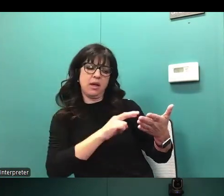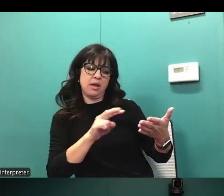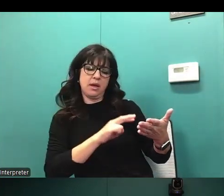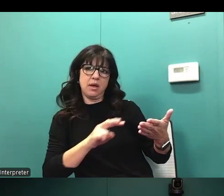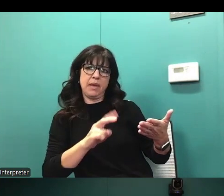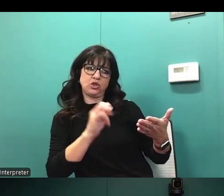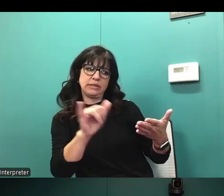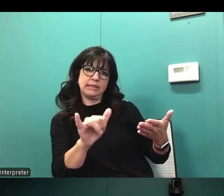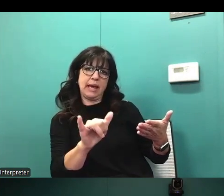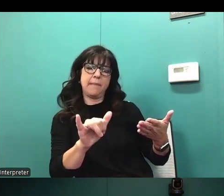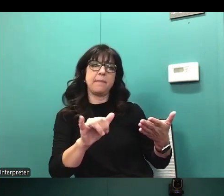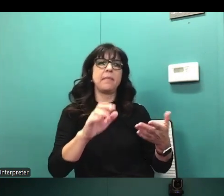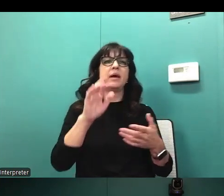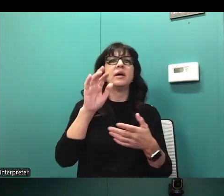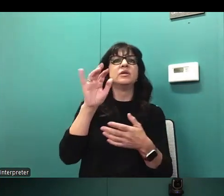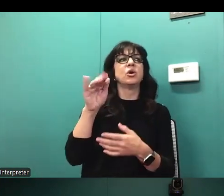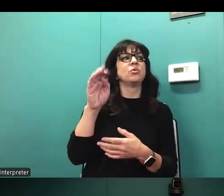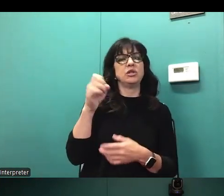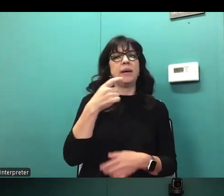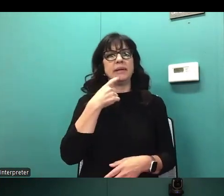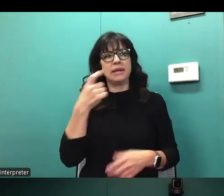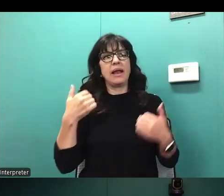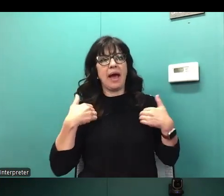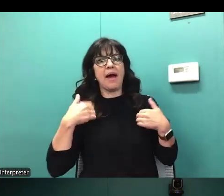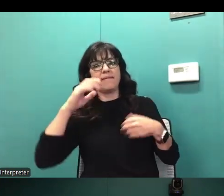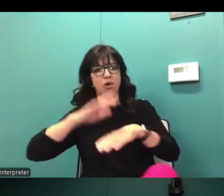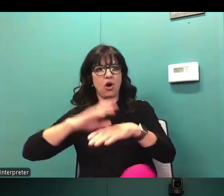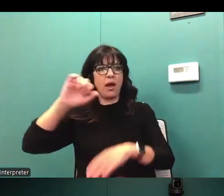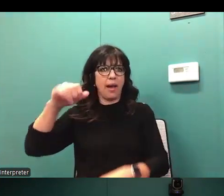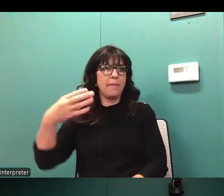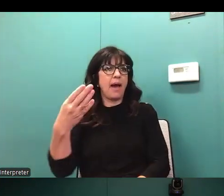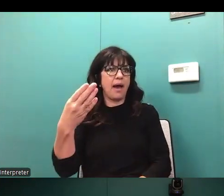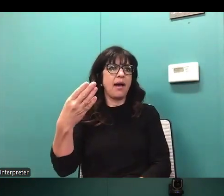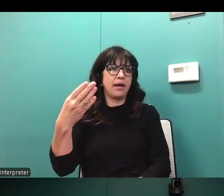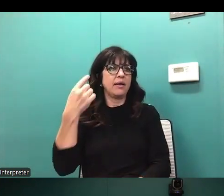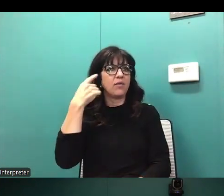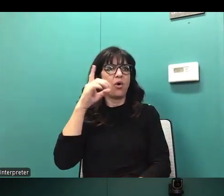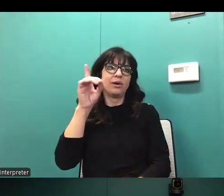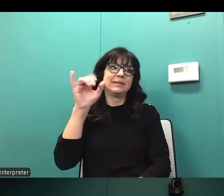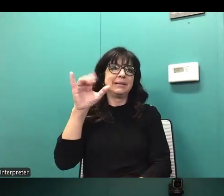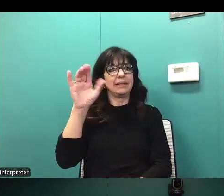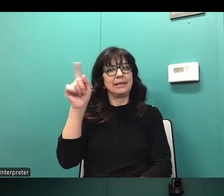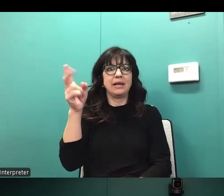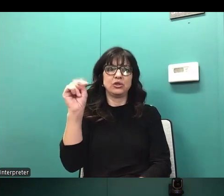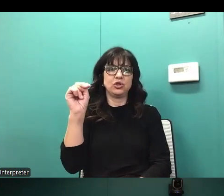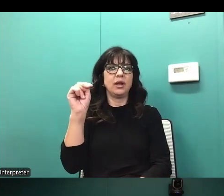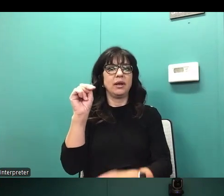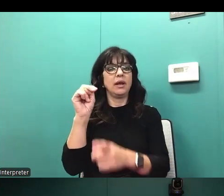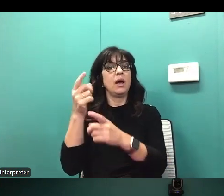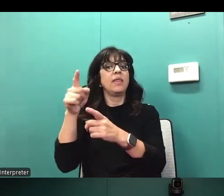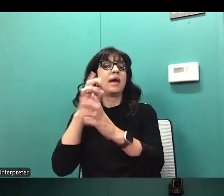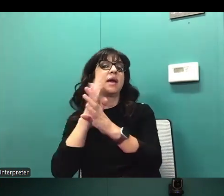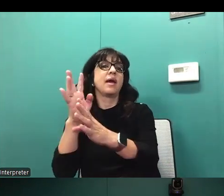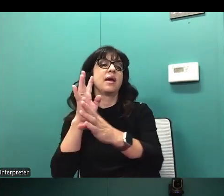conversation. So Jamie was just sharing that there is on the iPad, if you're doing a dictation, that it'll write or